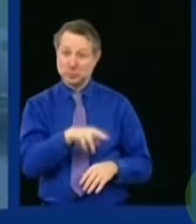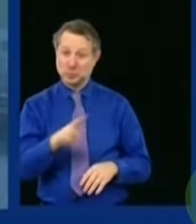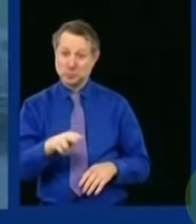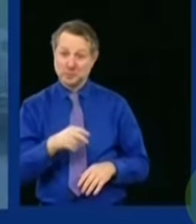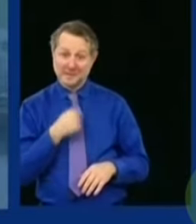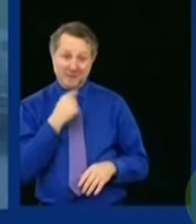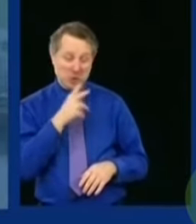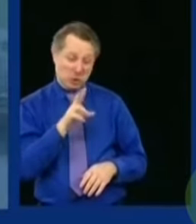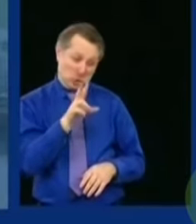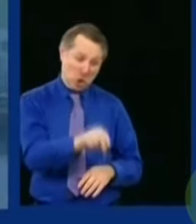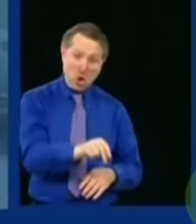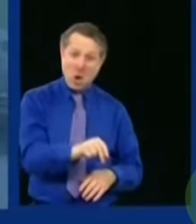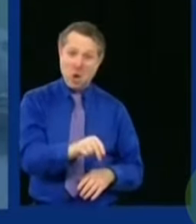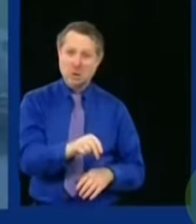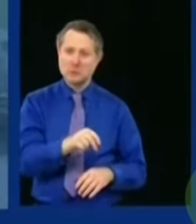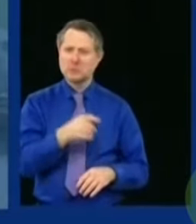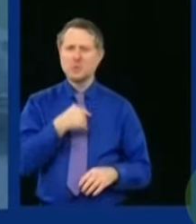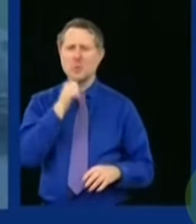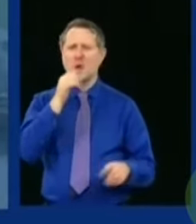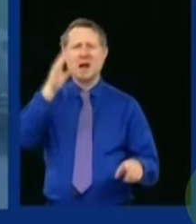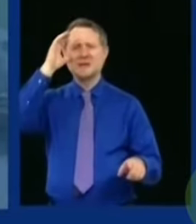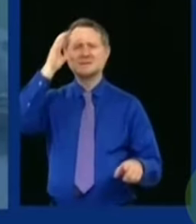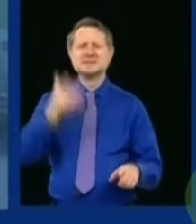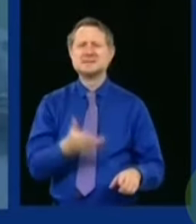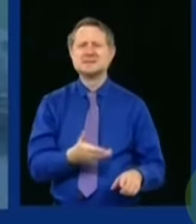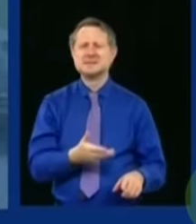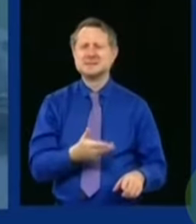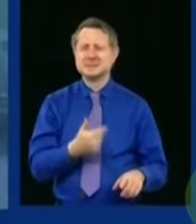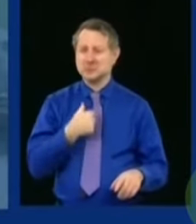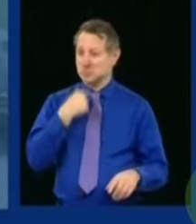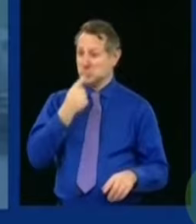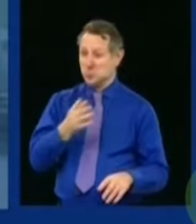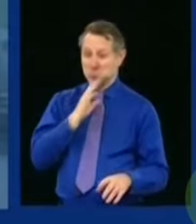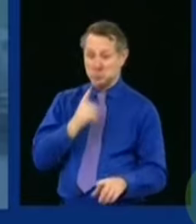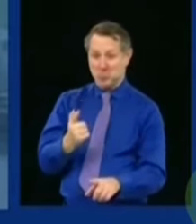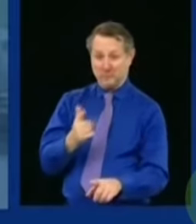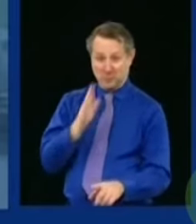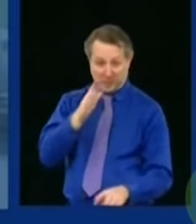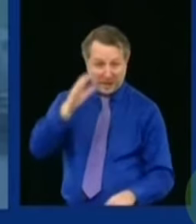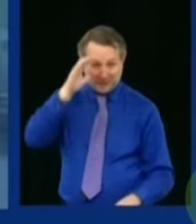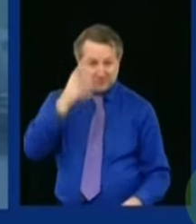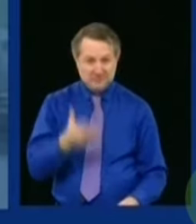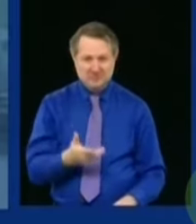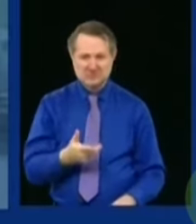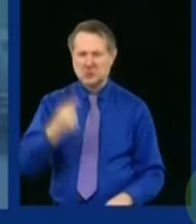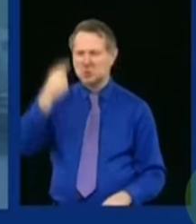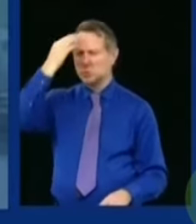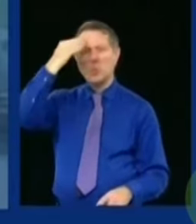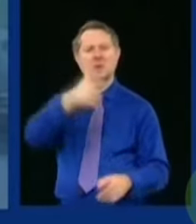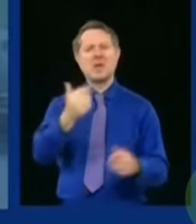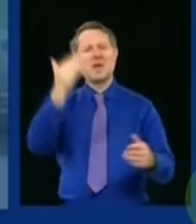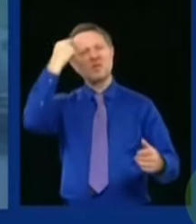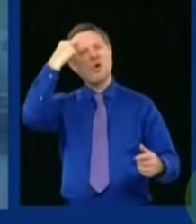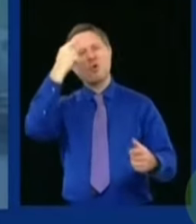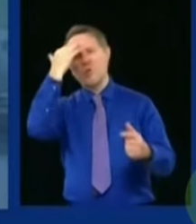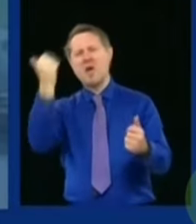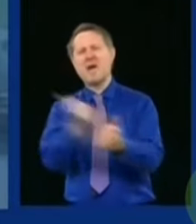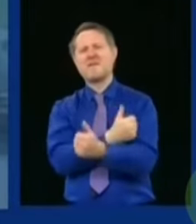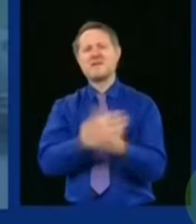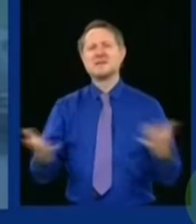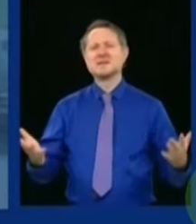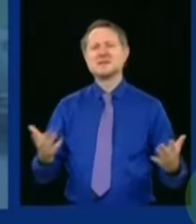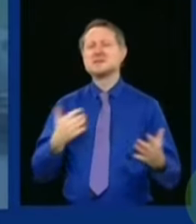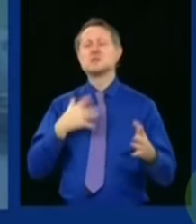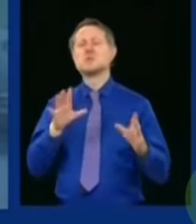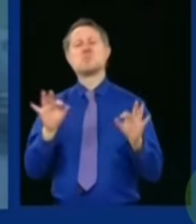them anything at 21, 20, 19. But I said, well, here's the facts. This is what we know. And is it worth the risk